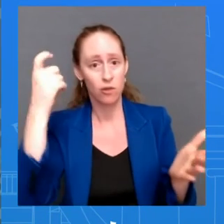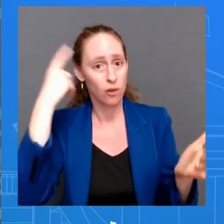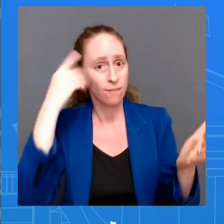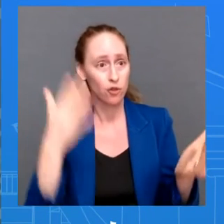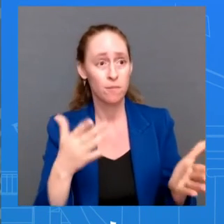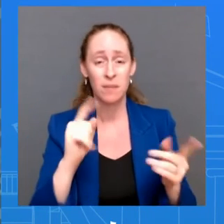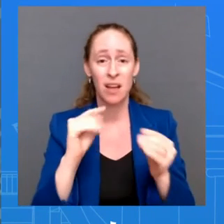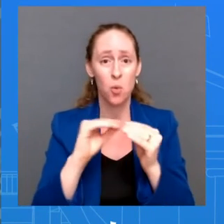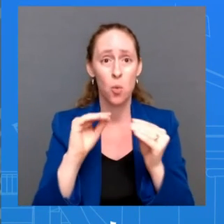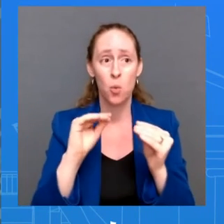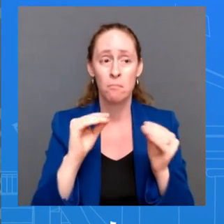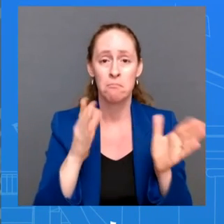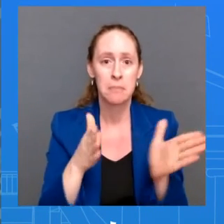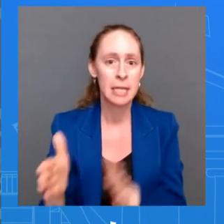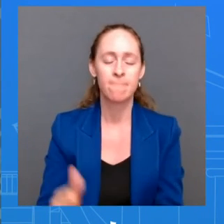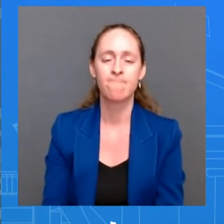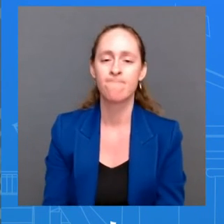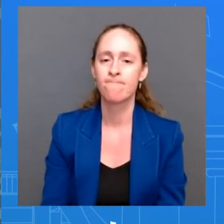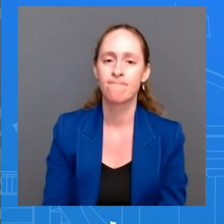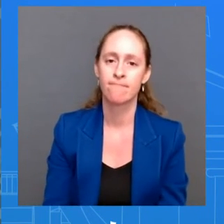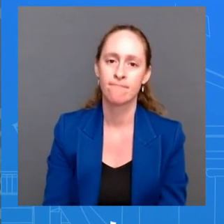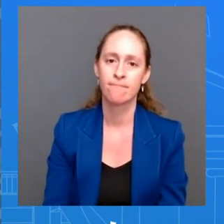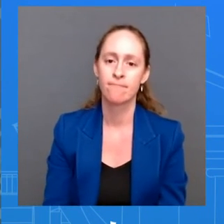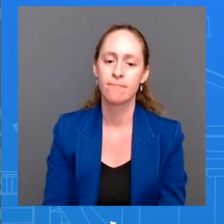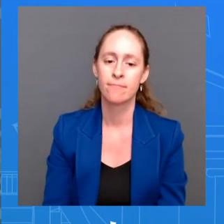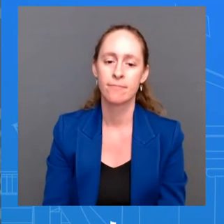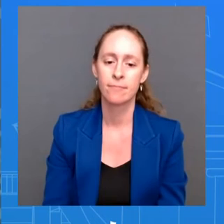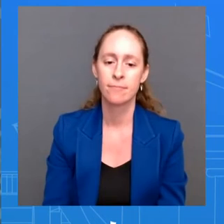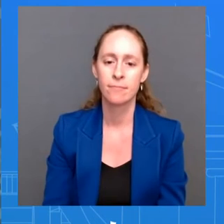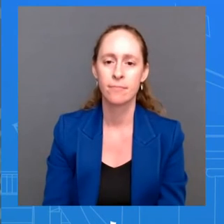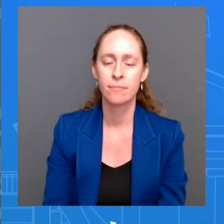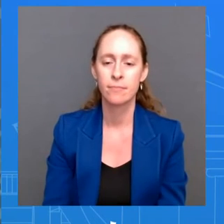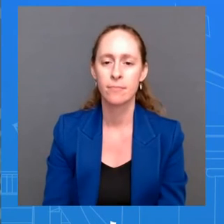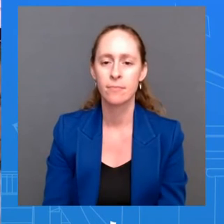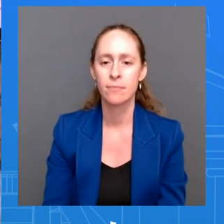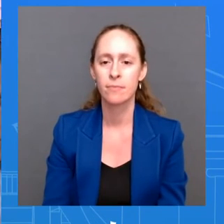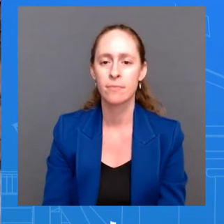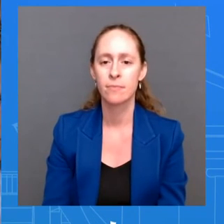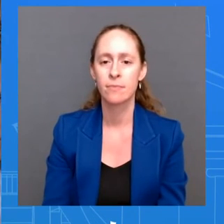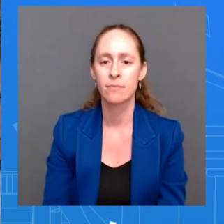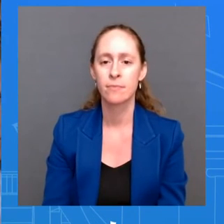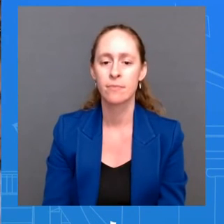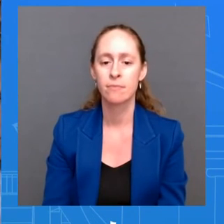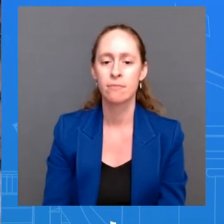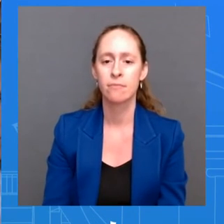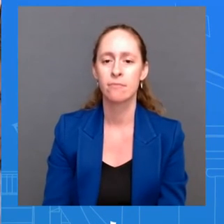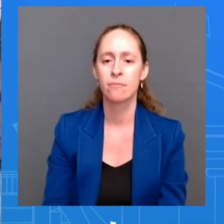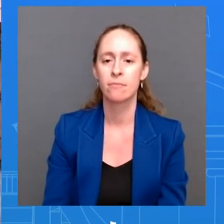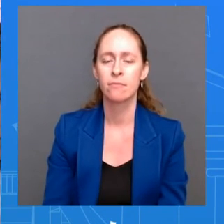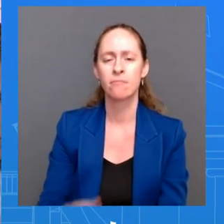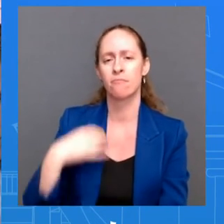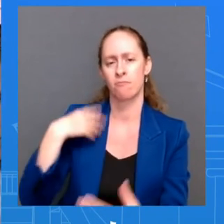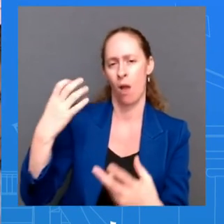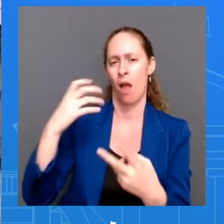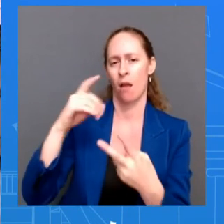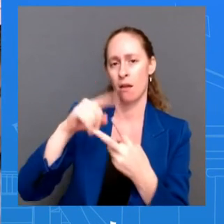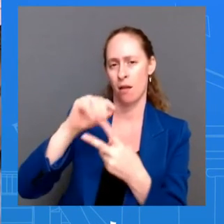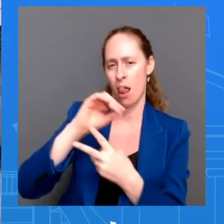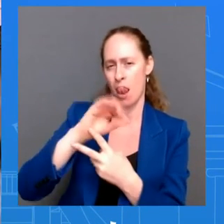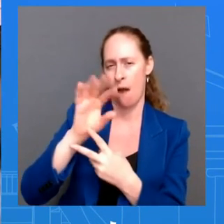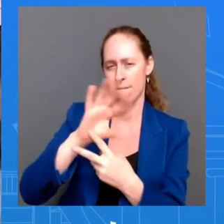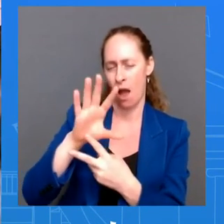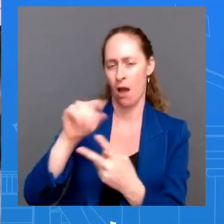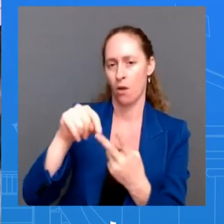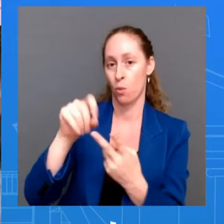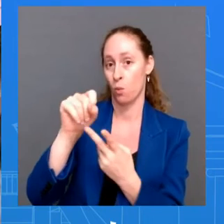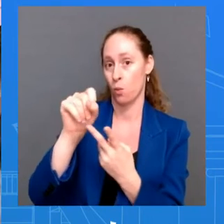Thanks, Karine. One clarification and one question I have for you. On the clarification, so we've heard the argument that job creation